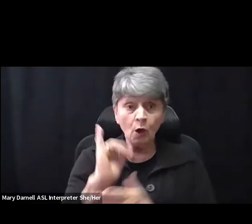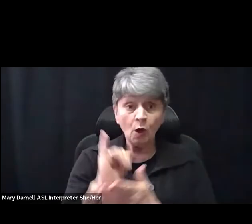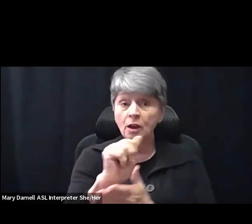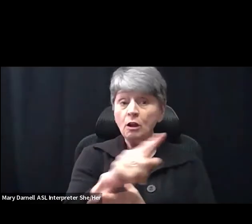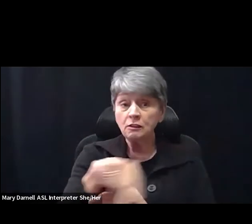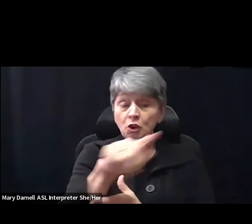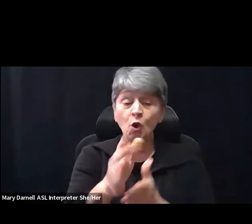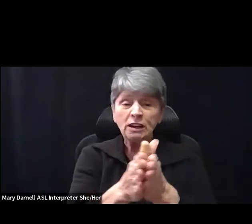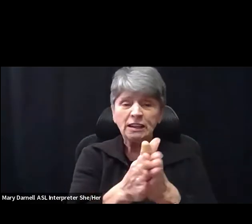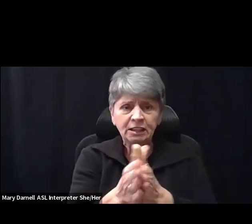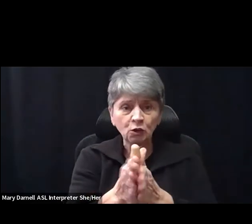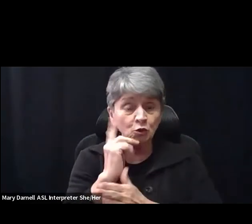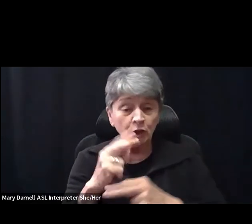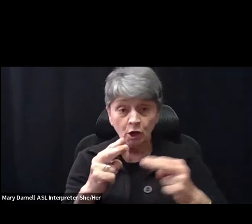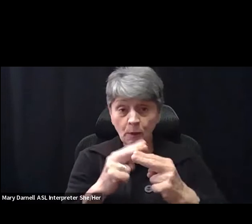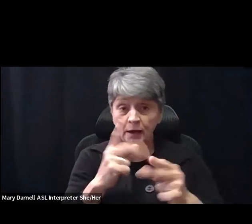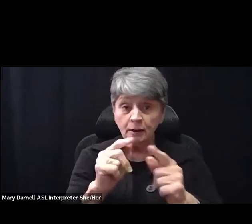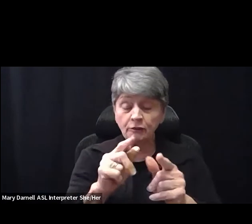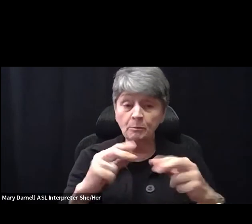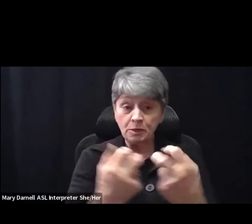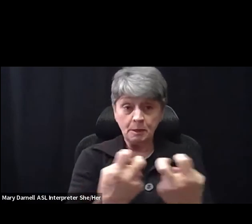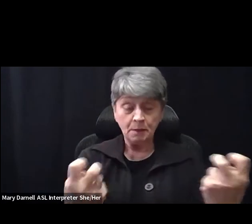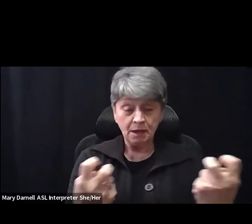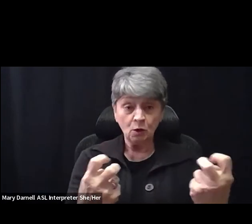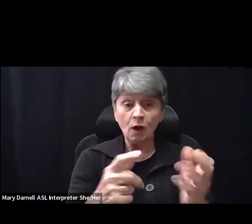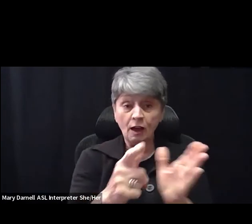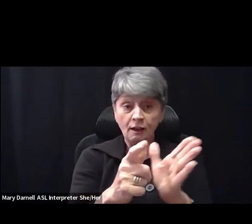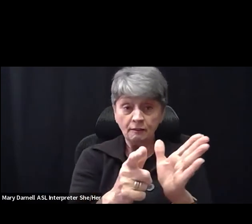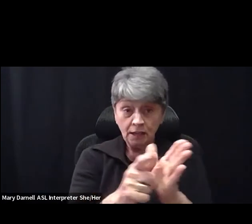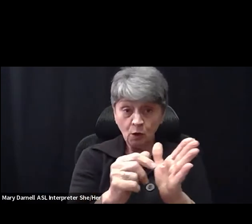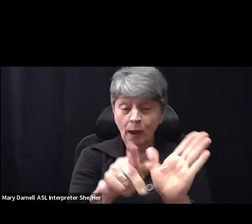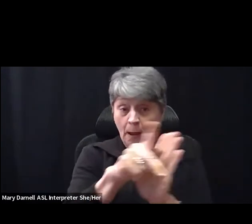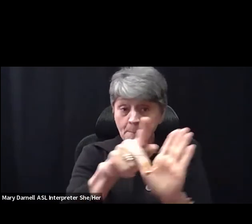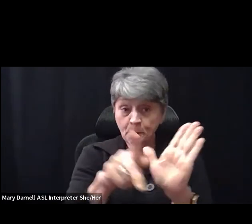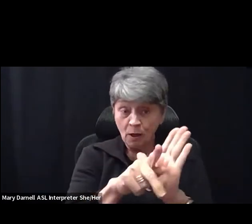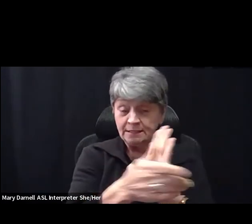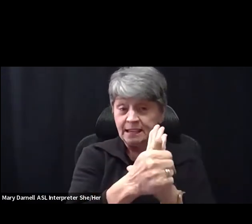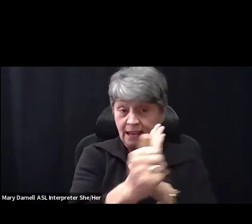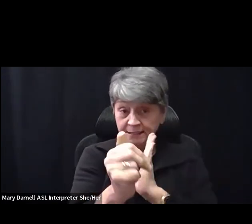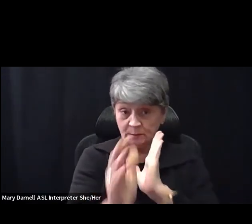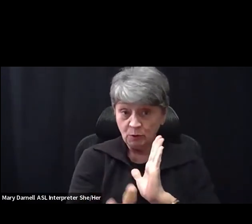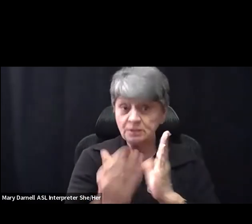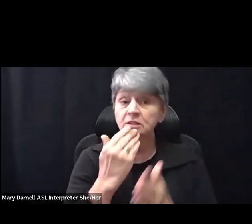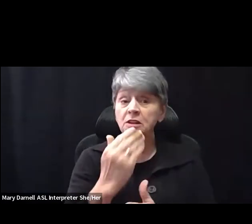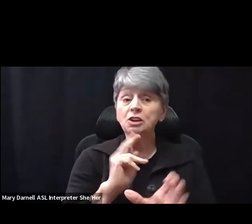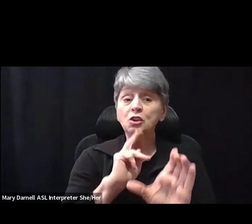our panel of legal and policy experts. So thank you all so much for joining us tonight.